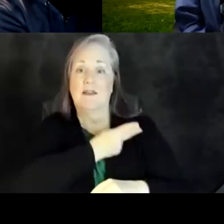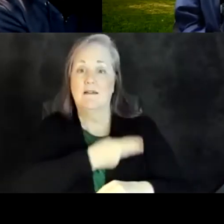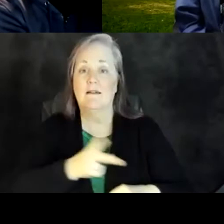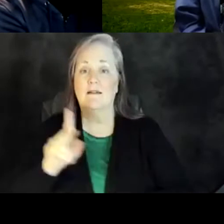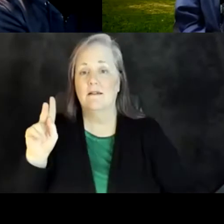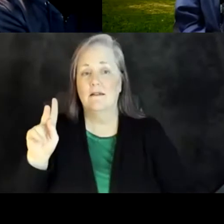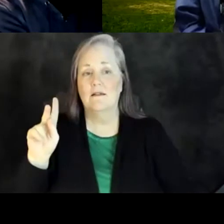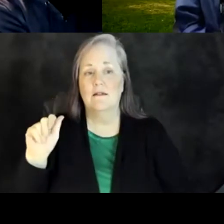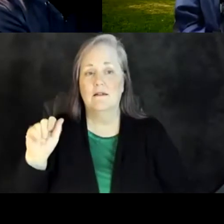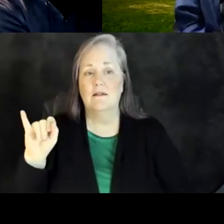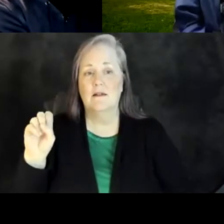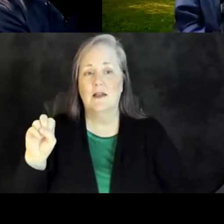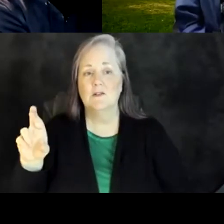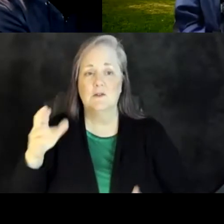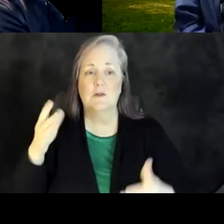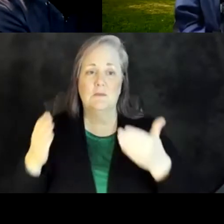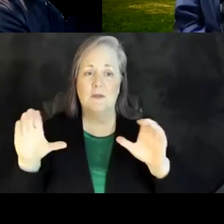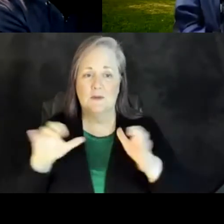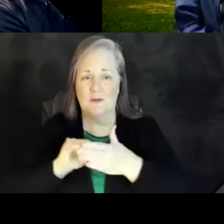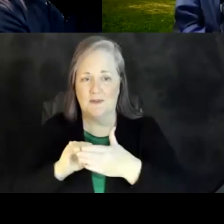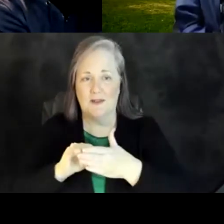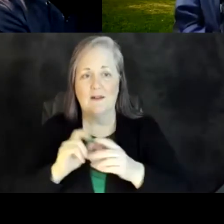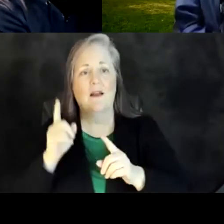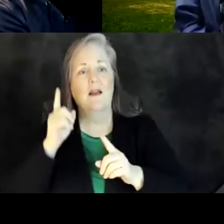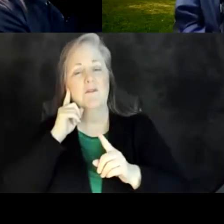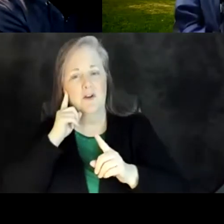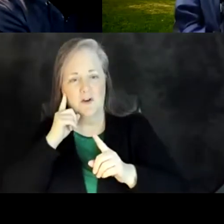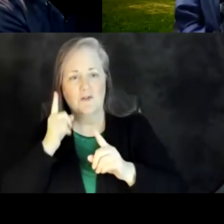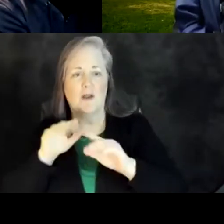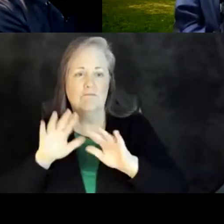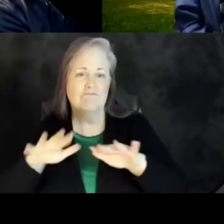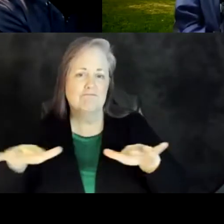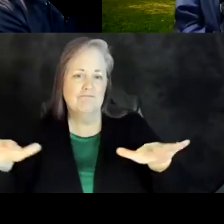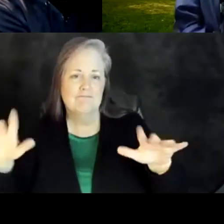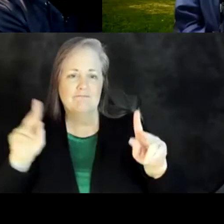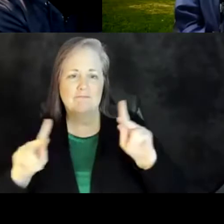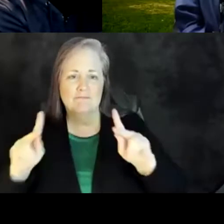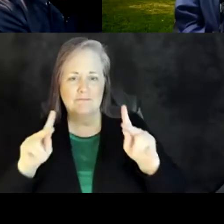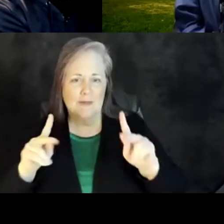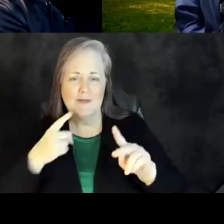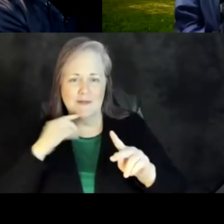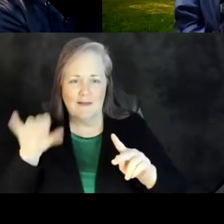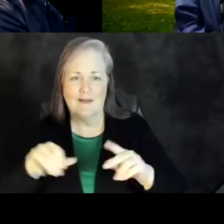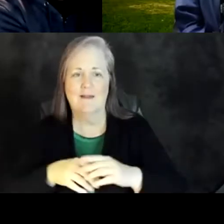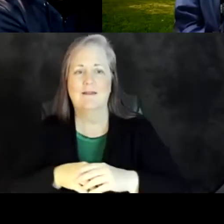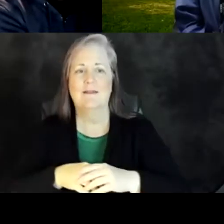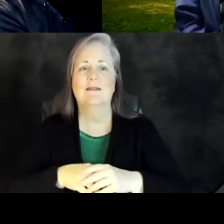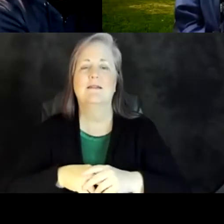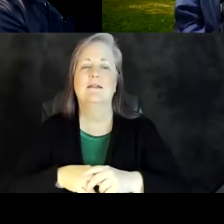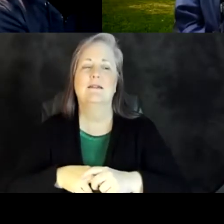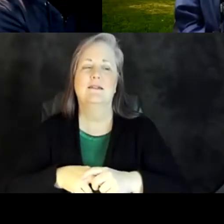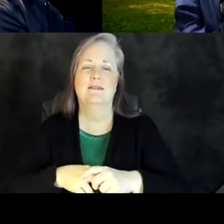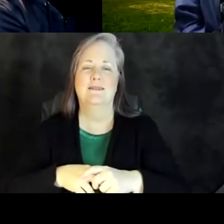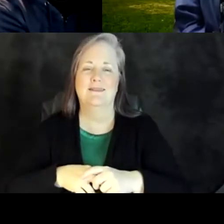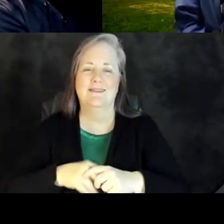it. At least I've heard that through the grapevine. So, and these